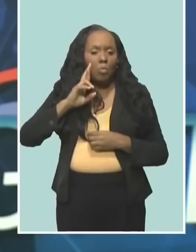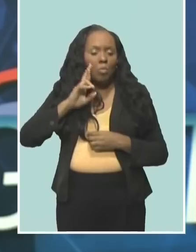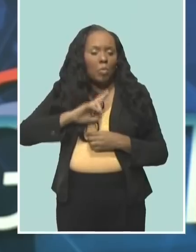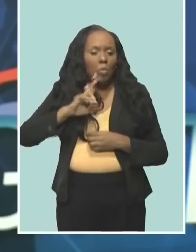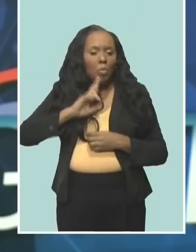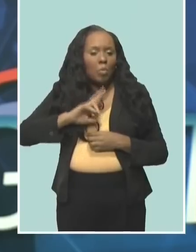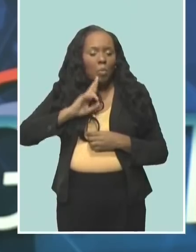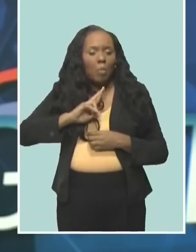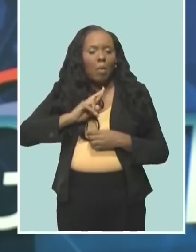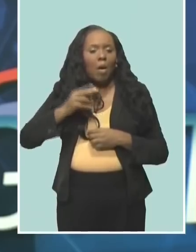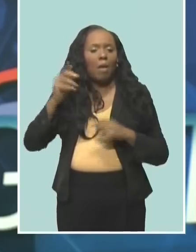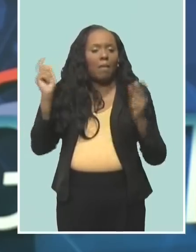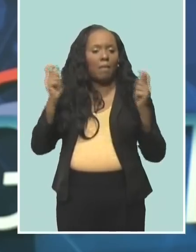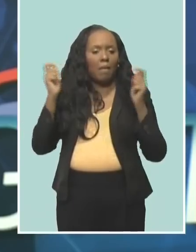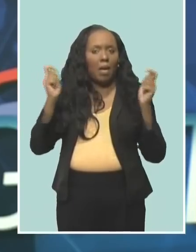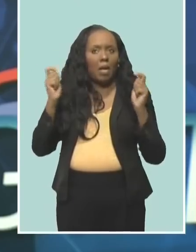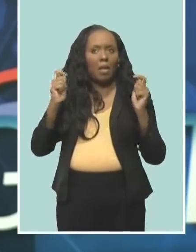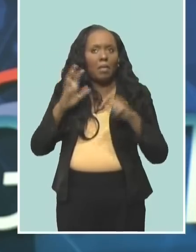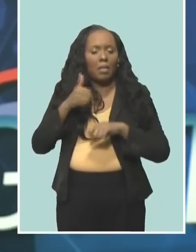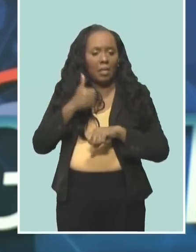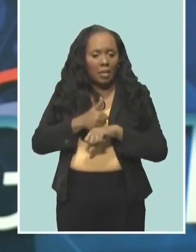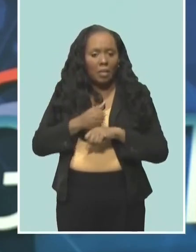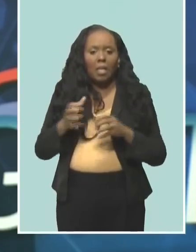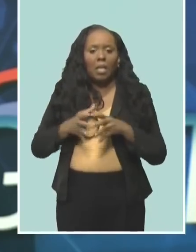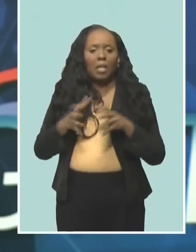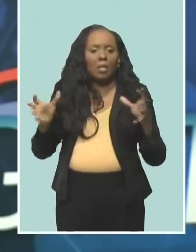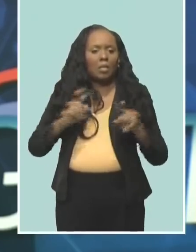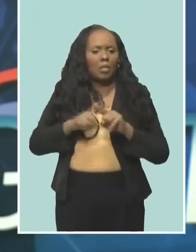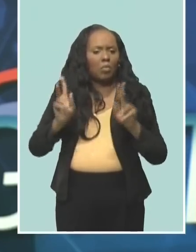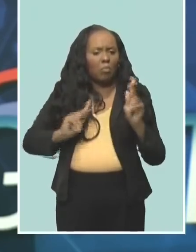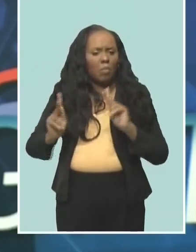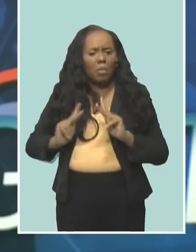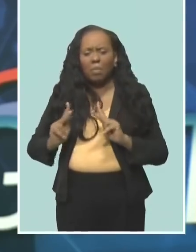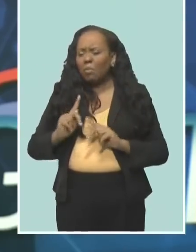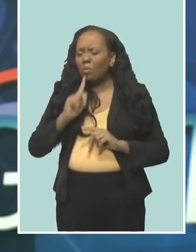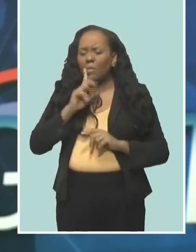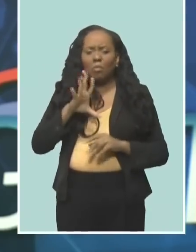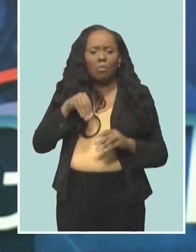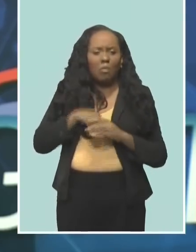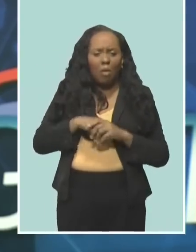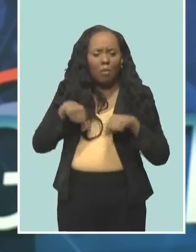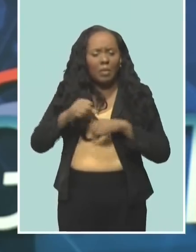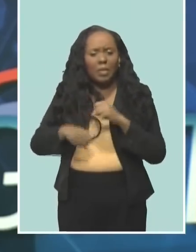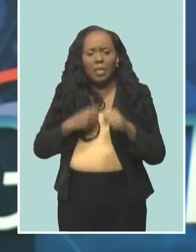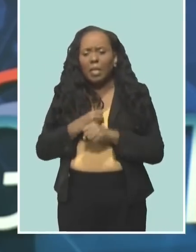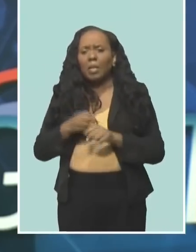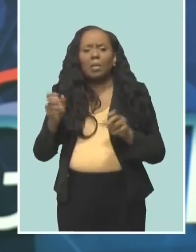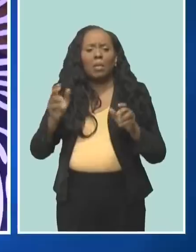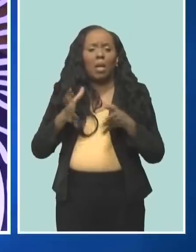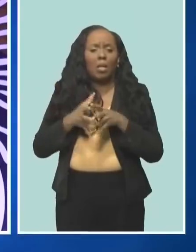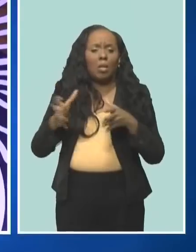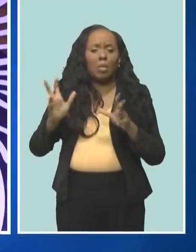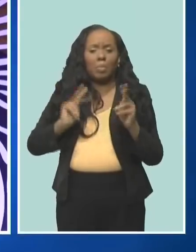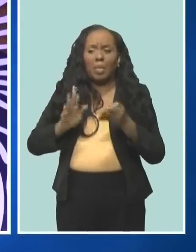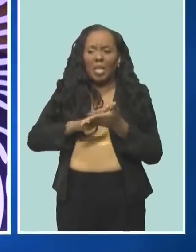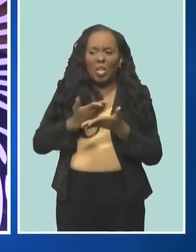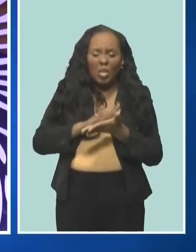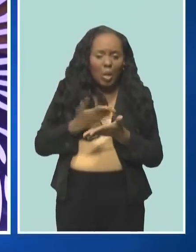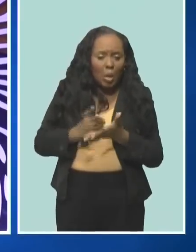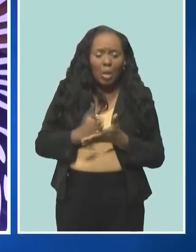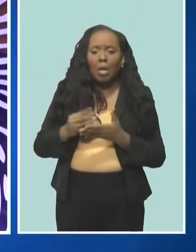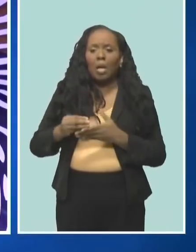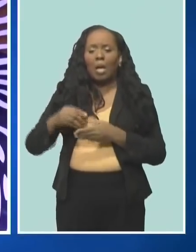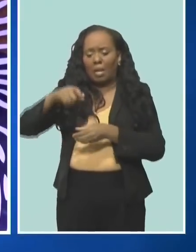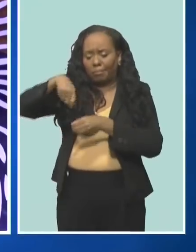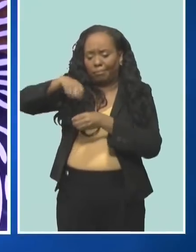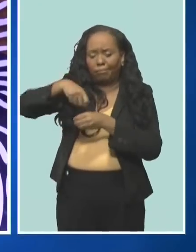new partnerships, chefs and mixologists are at the core of this year's event. This year's festival is being held at a